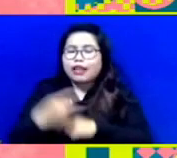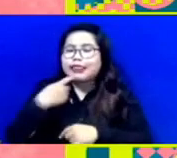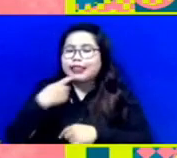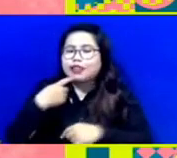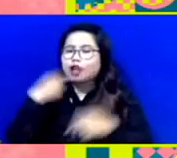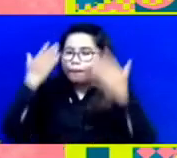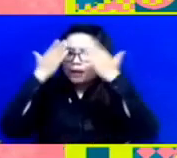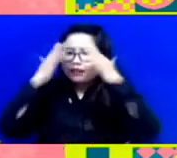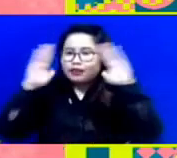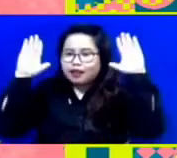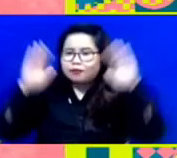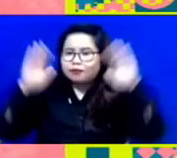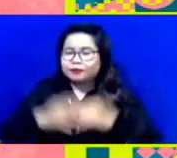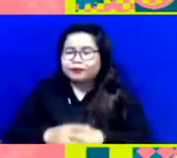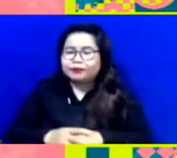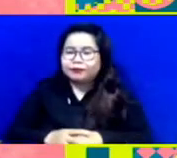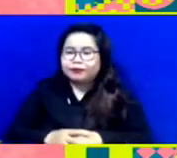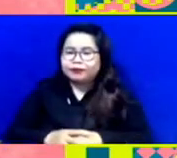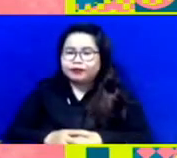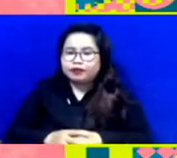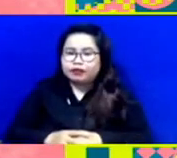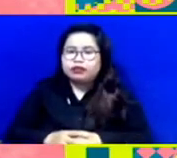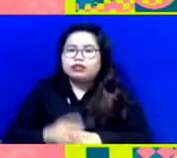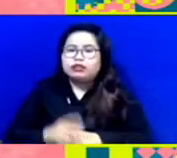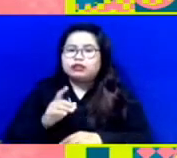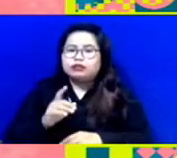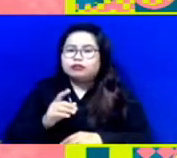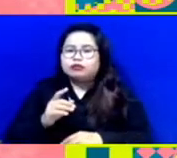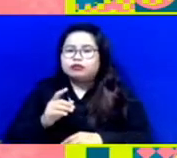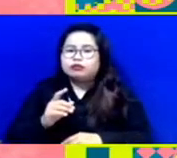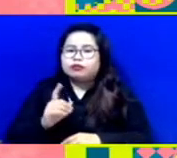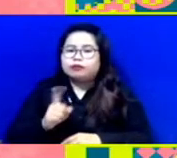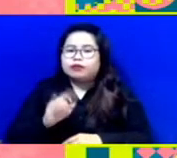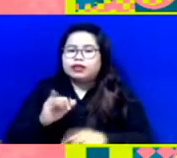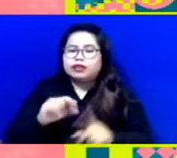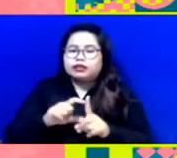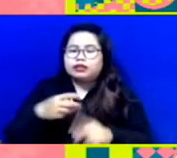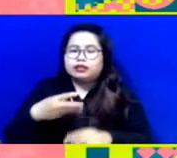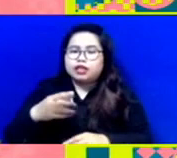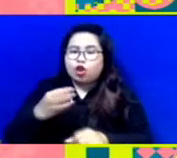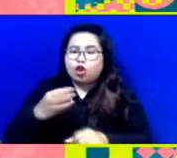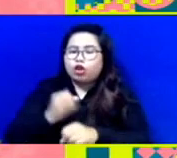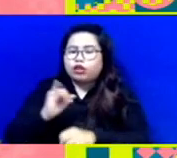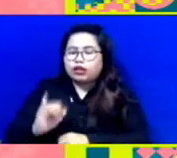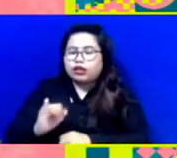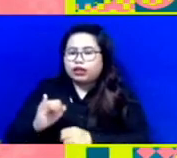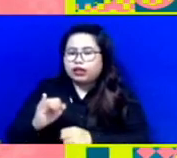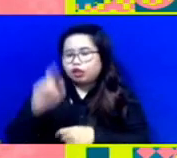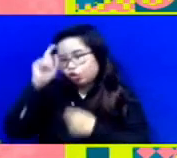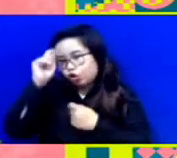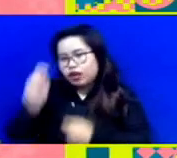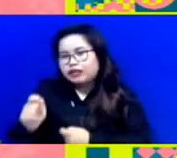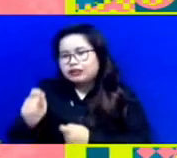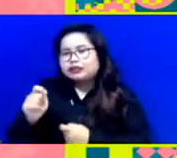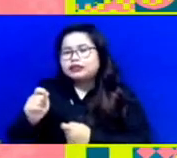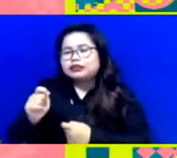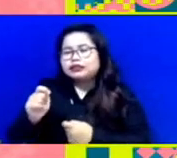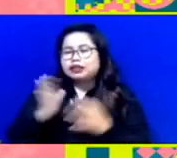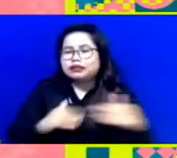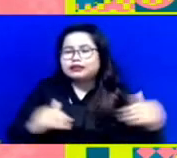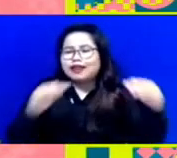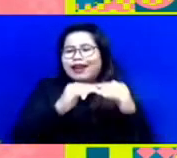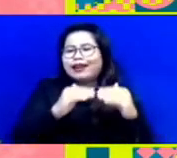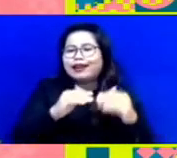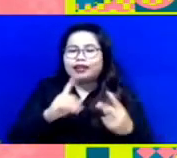of tolerance and equality, and second, as the core spirit of compassion